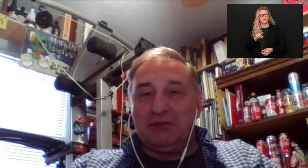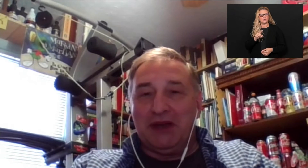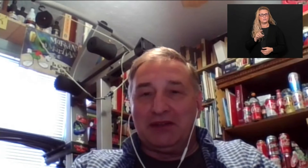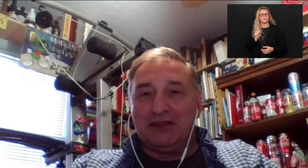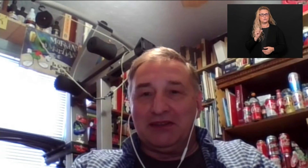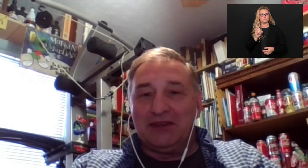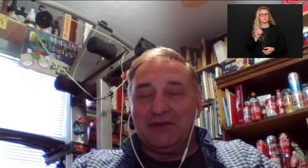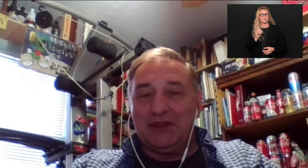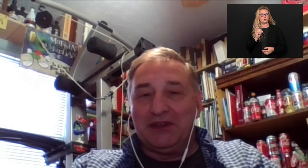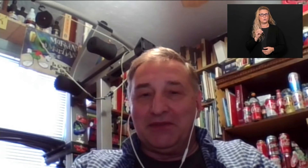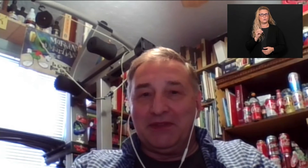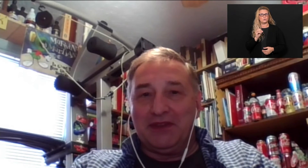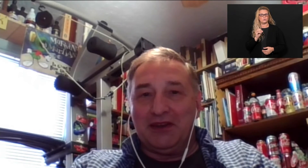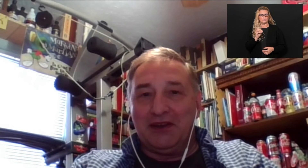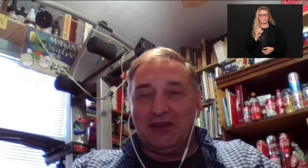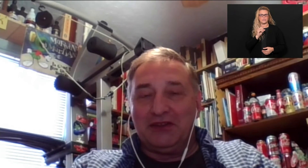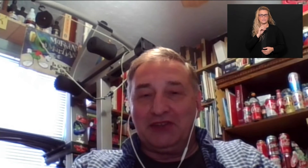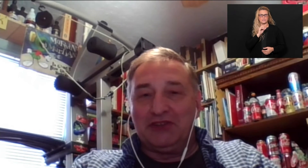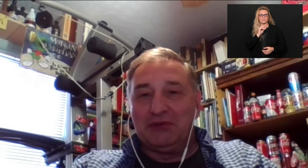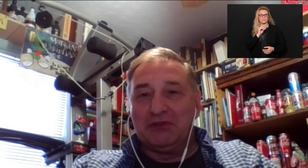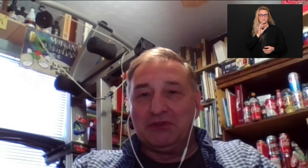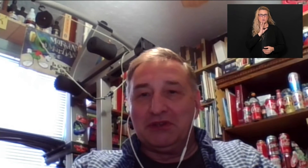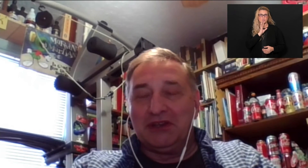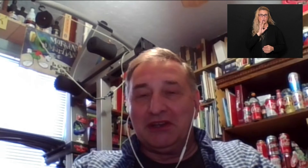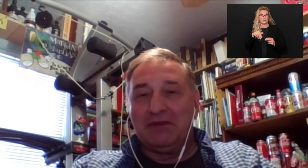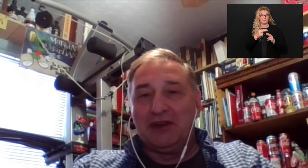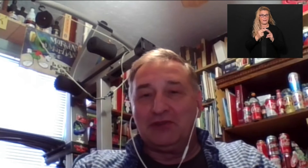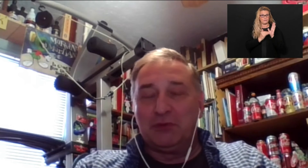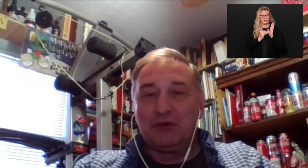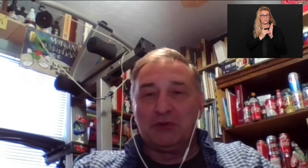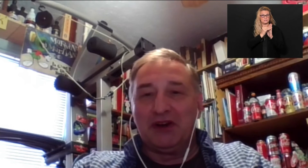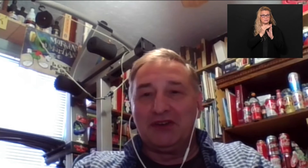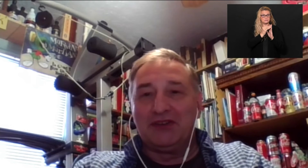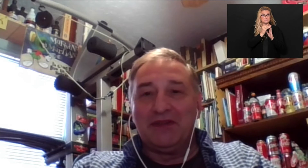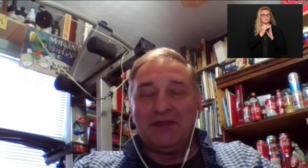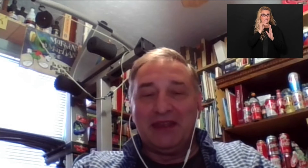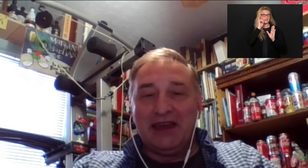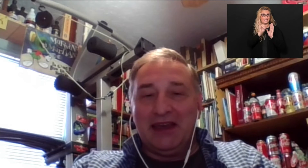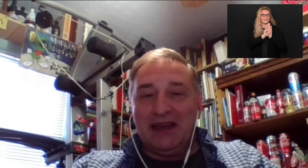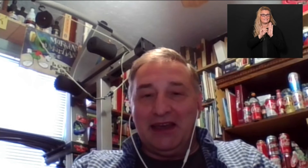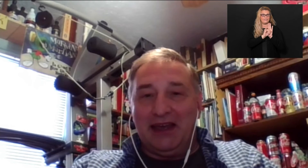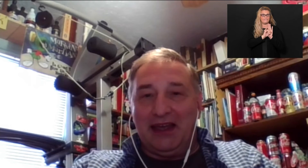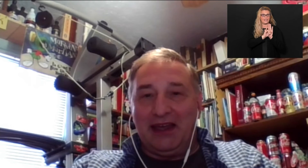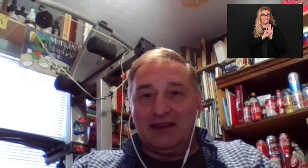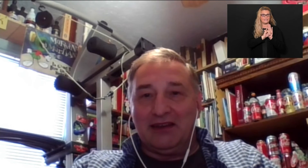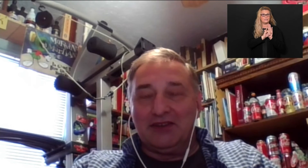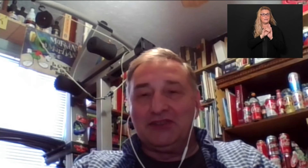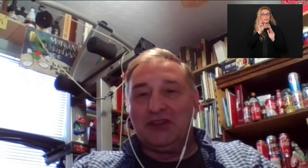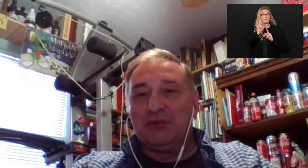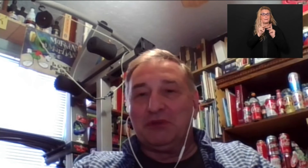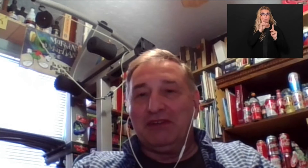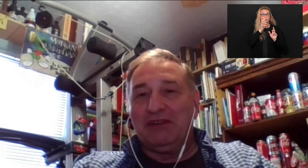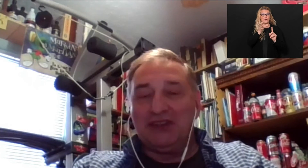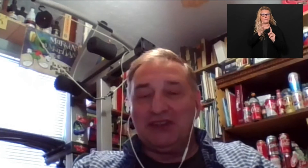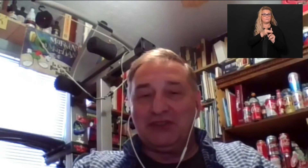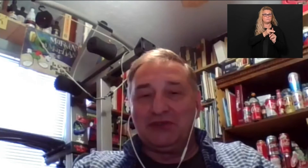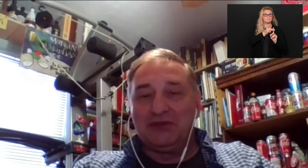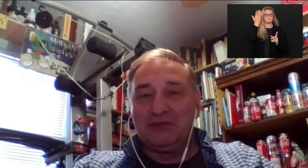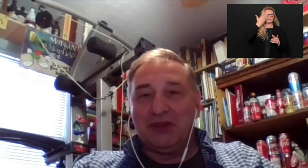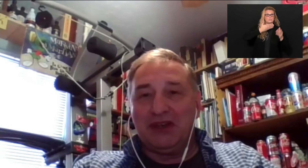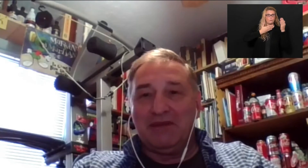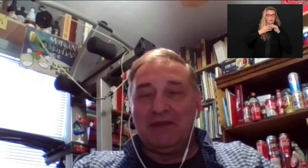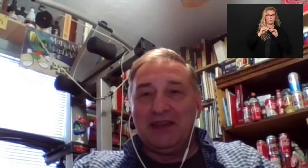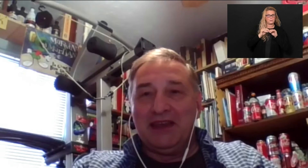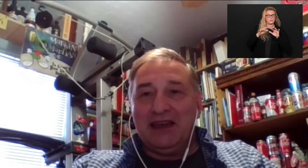Talked often about all the testing we're doing, identifying super spreaders, and I understand there are privacy